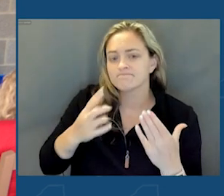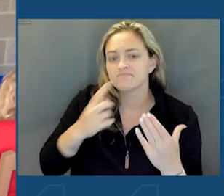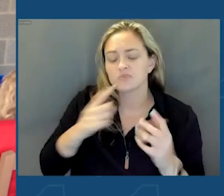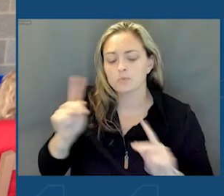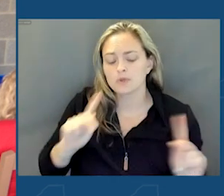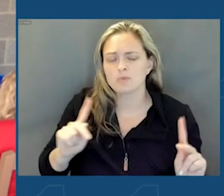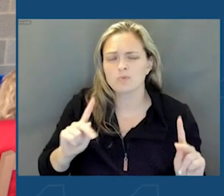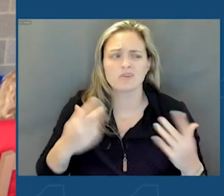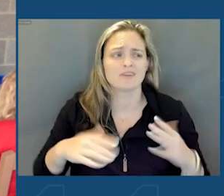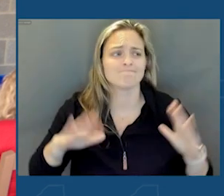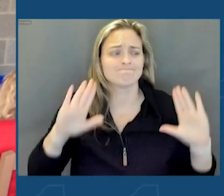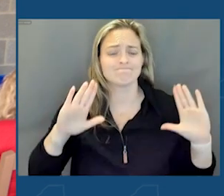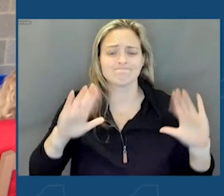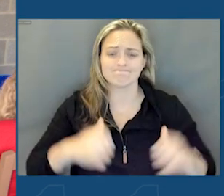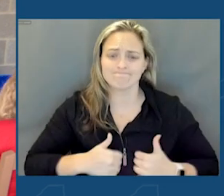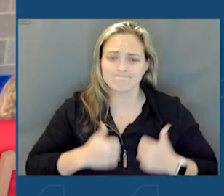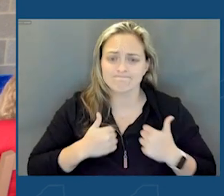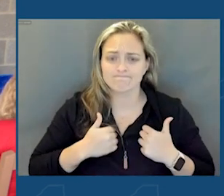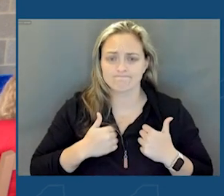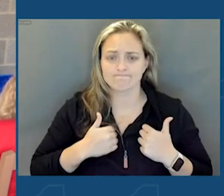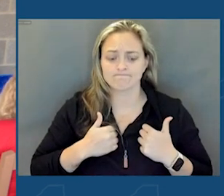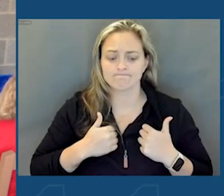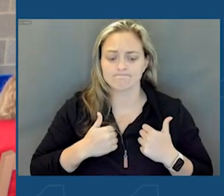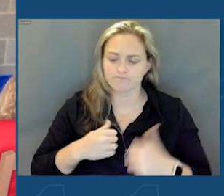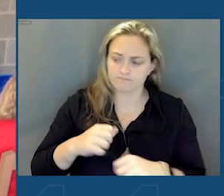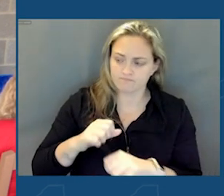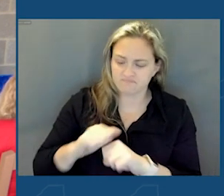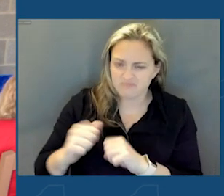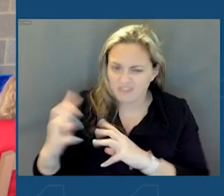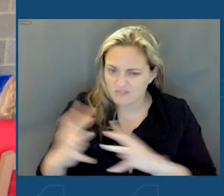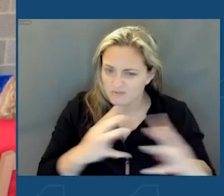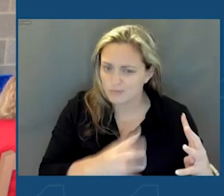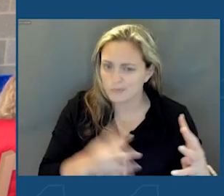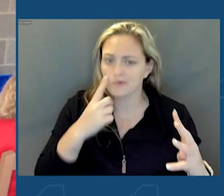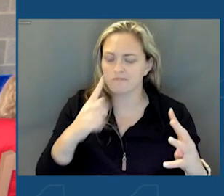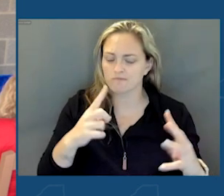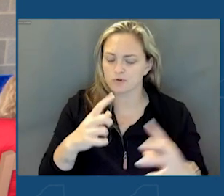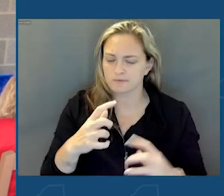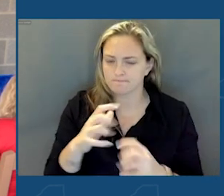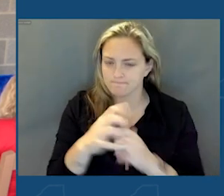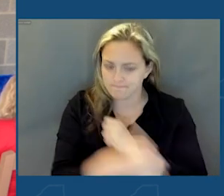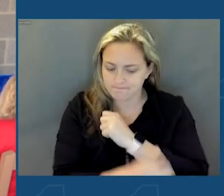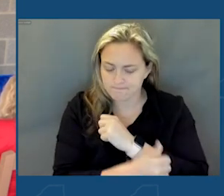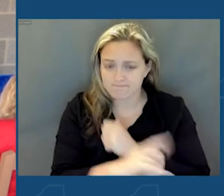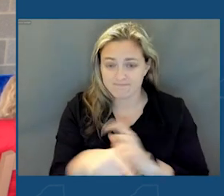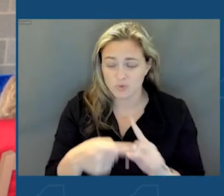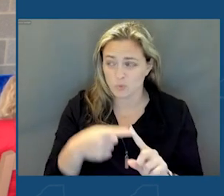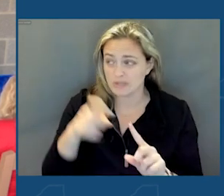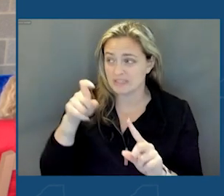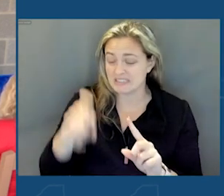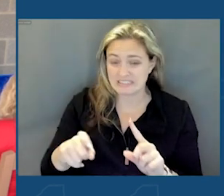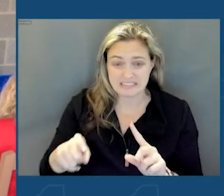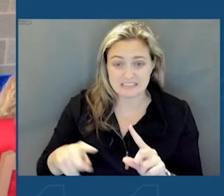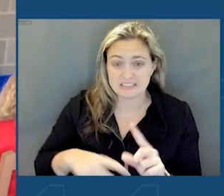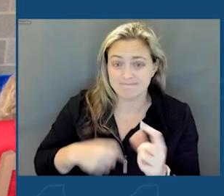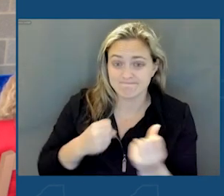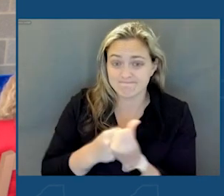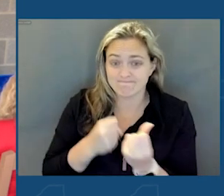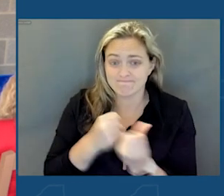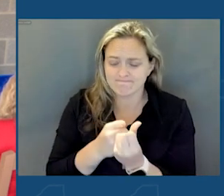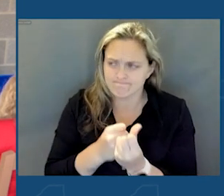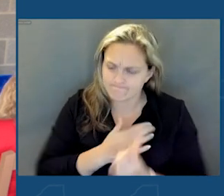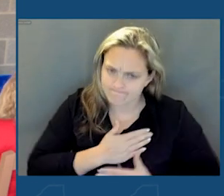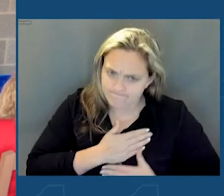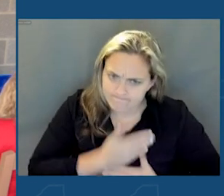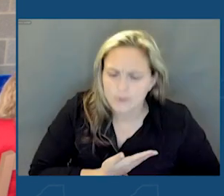given their lives in the service of our country. When the need was greatest, they stepped forward and